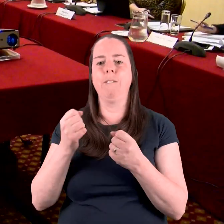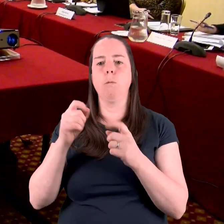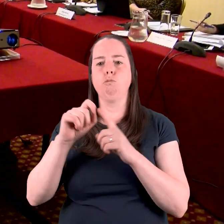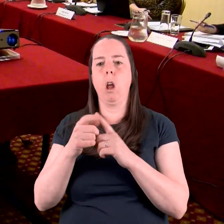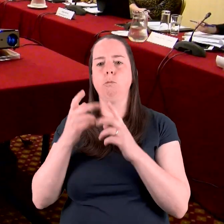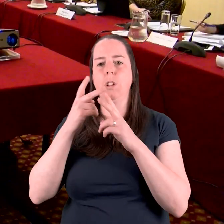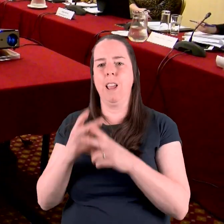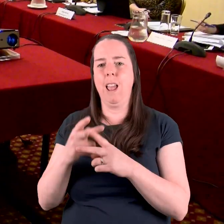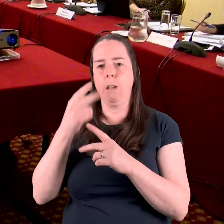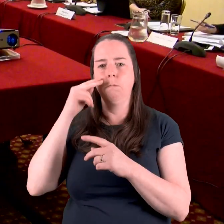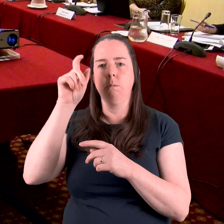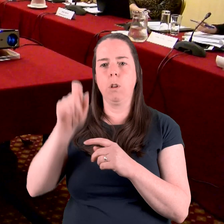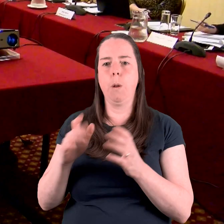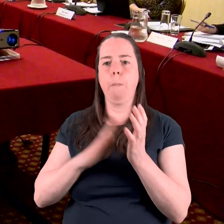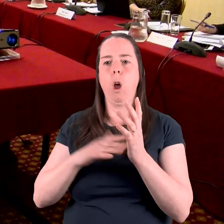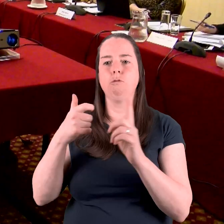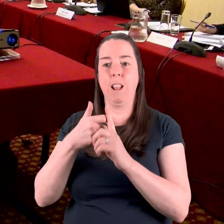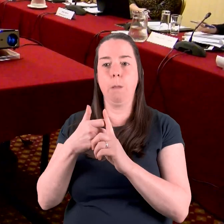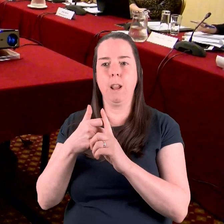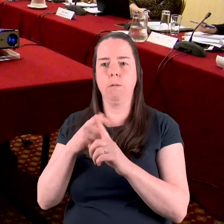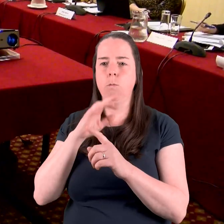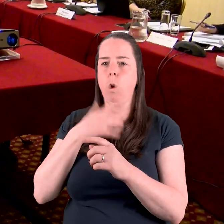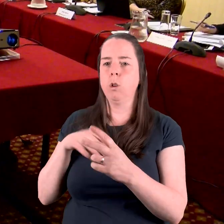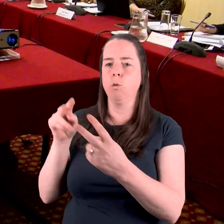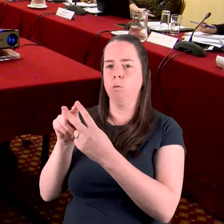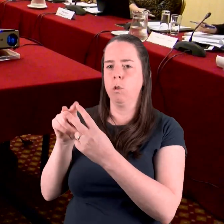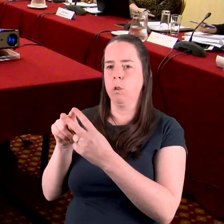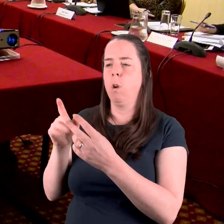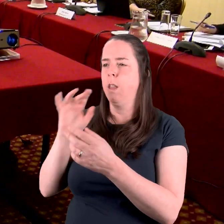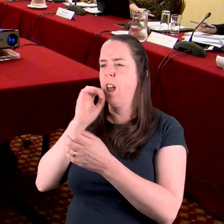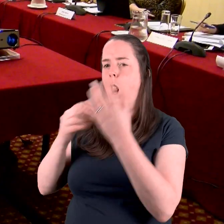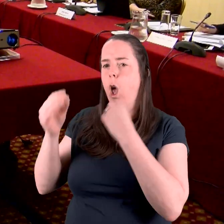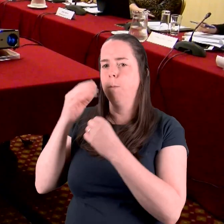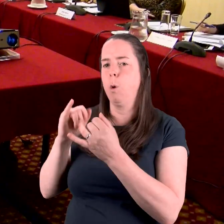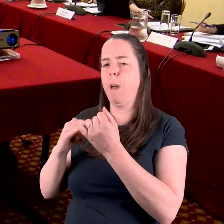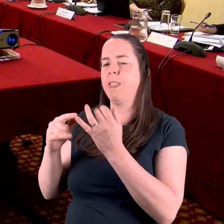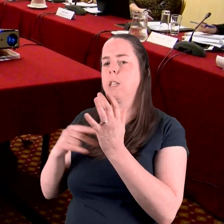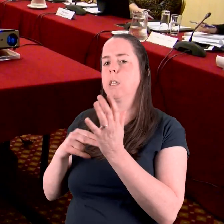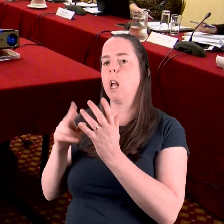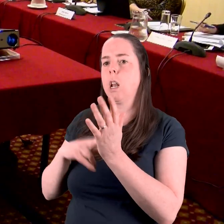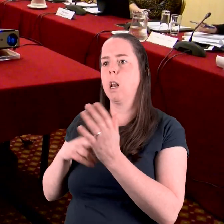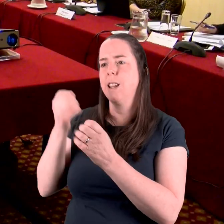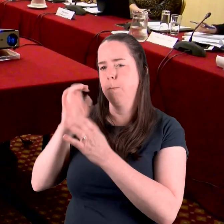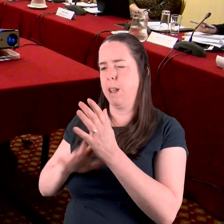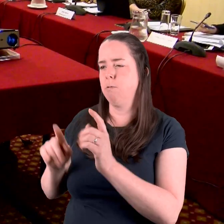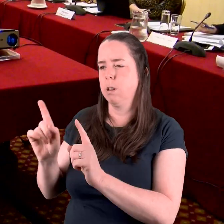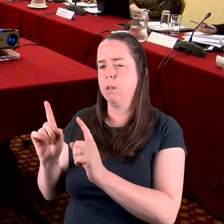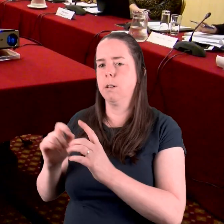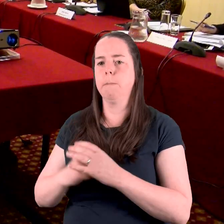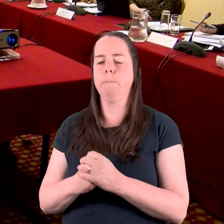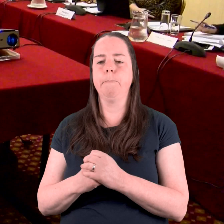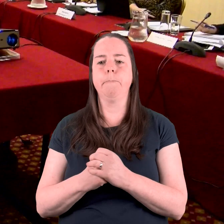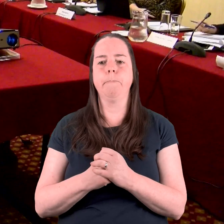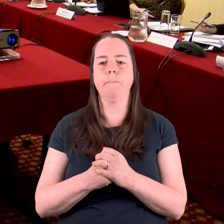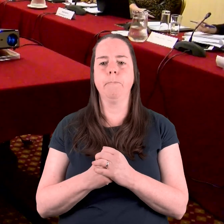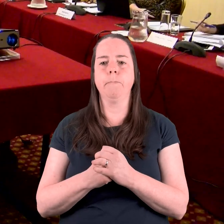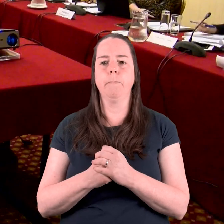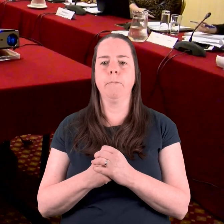about that. We've got a primary care lead called Mark Creelman that we'd like to put you in touch with and just talk a bit more and learn a bit more about the Sutton